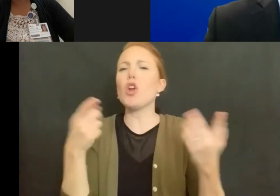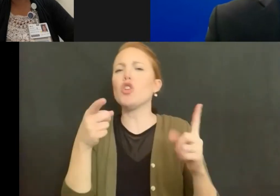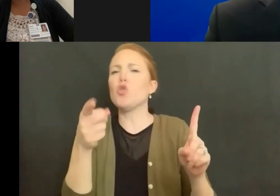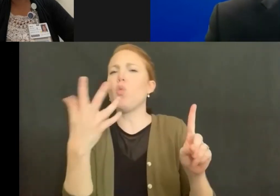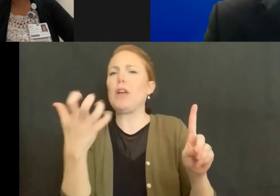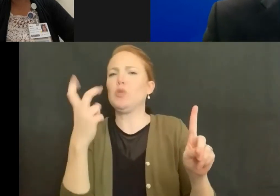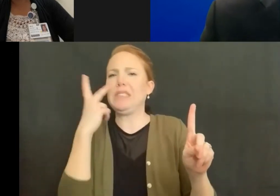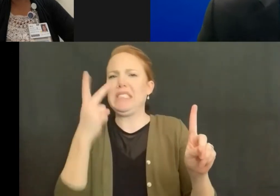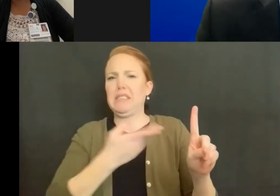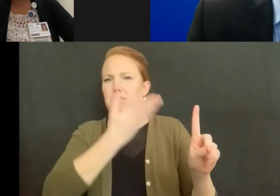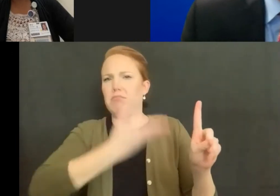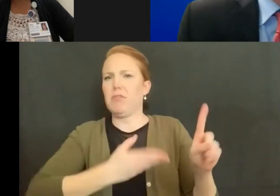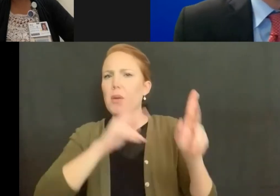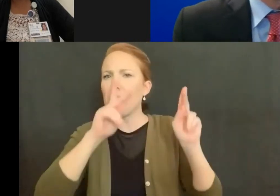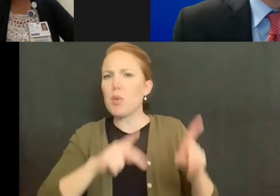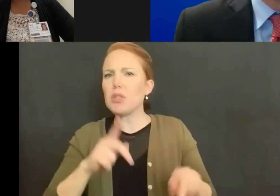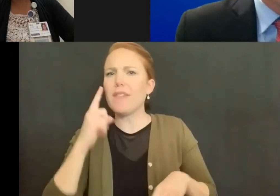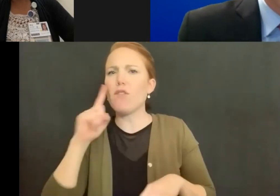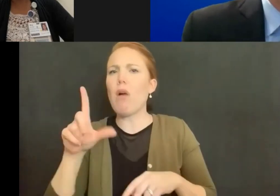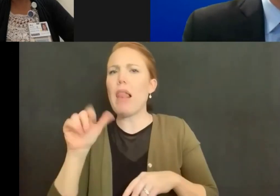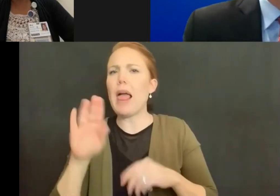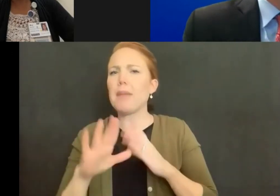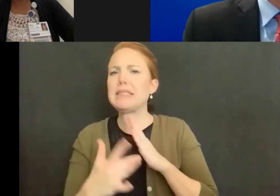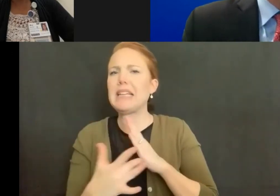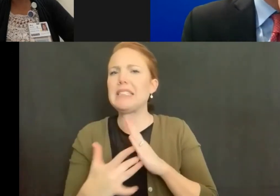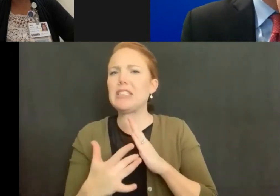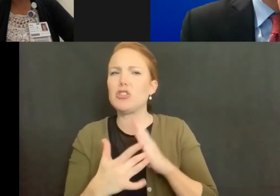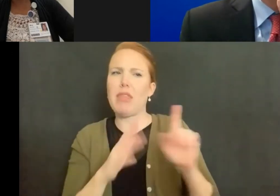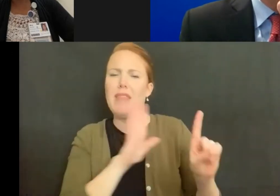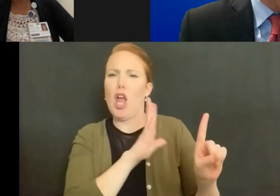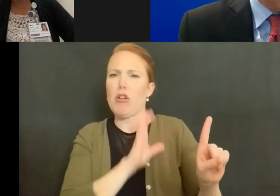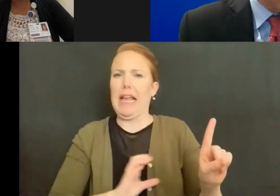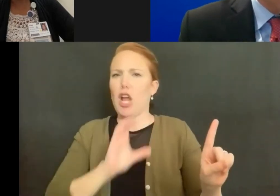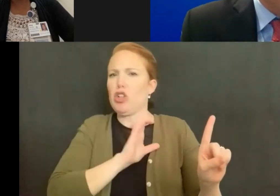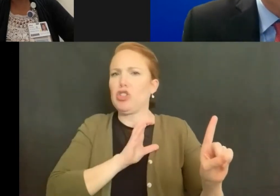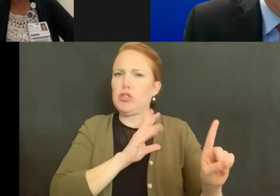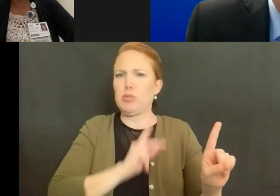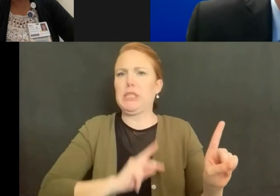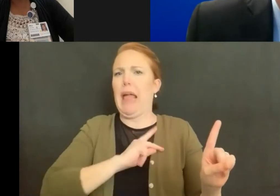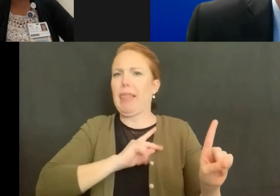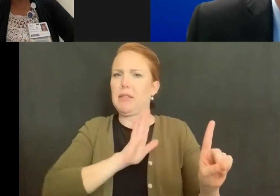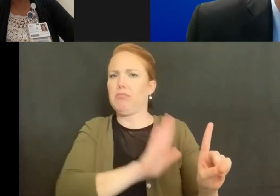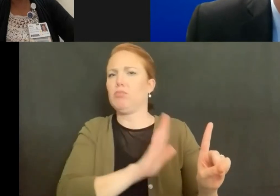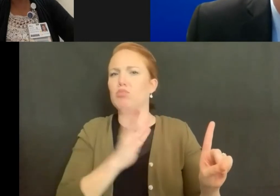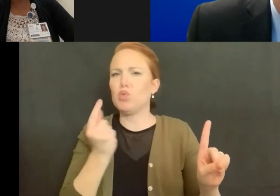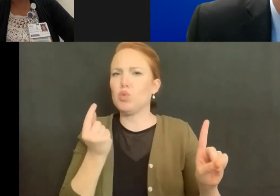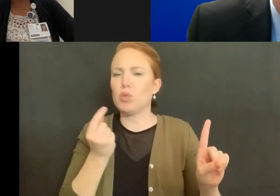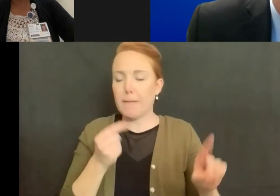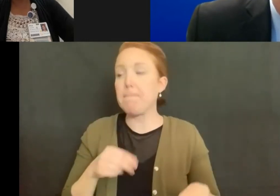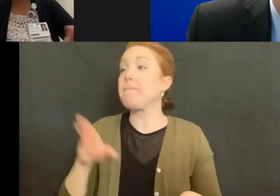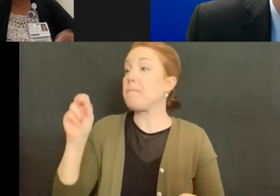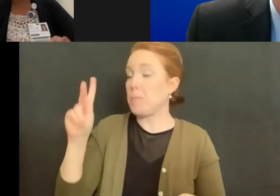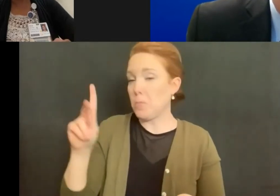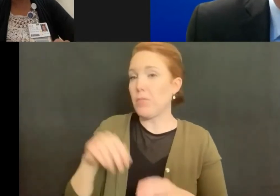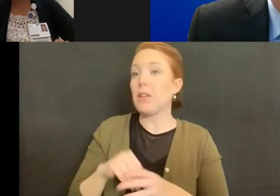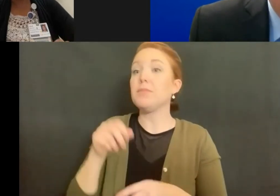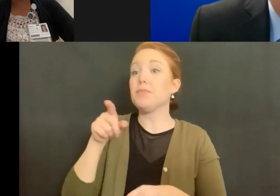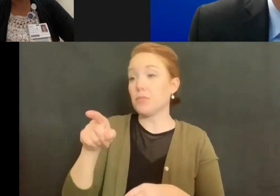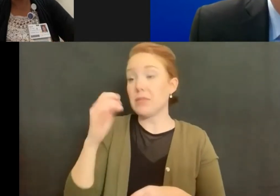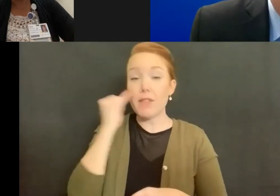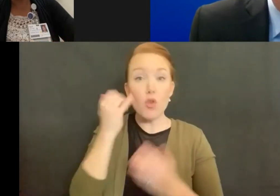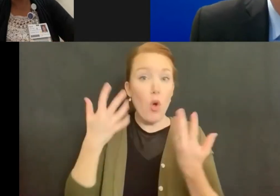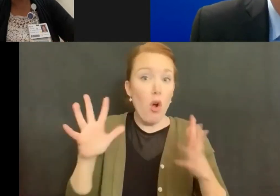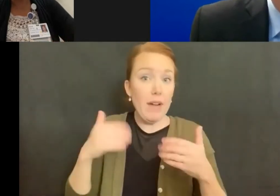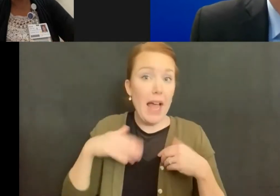in somebody? So, as a new grad, let's see, you already have your bachelor